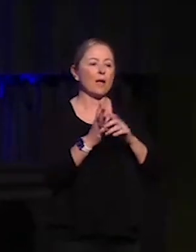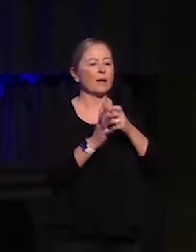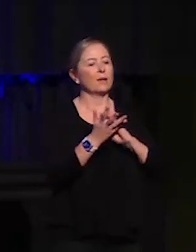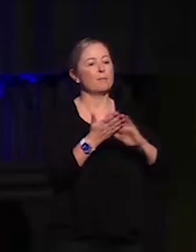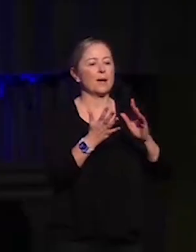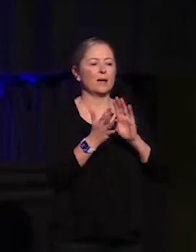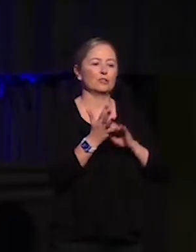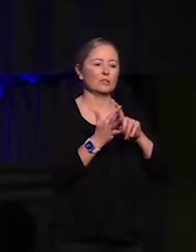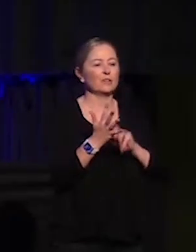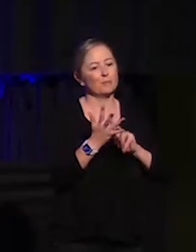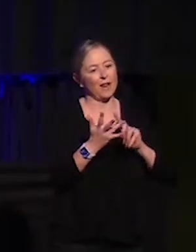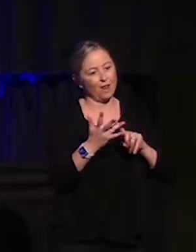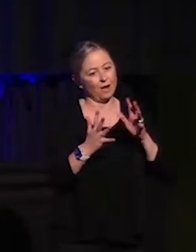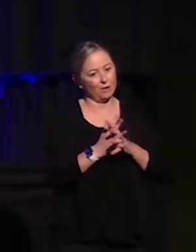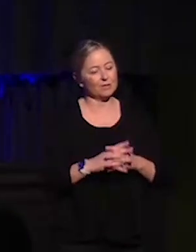tangible.